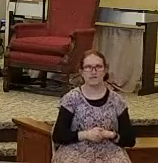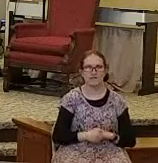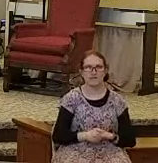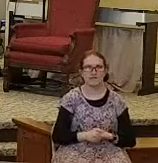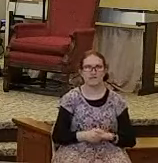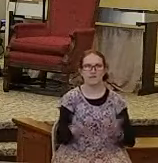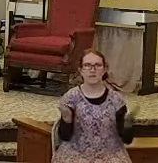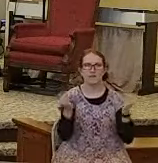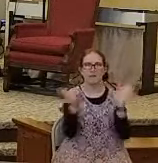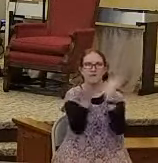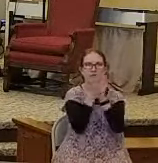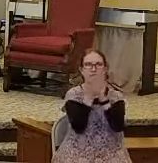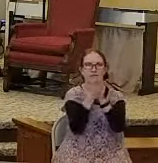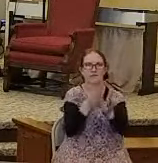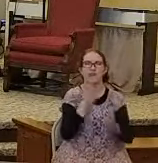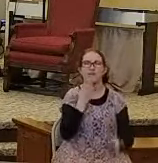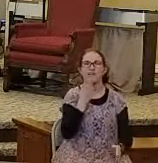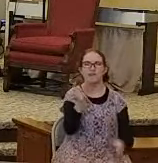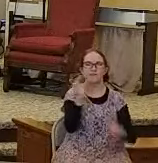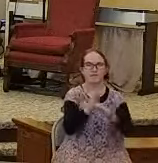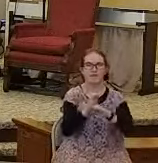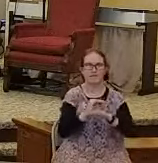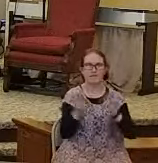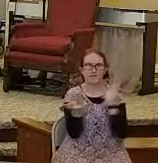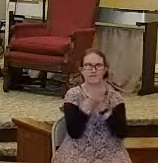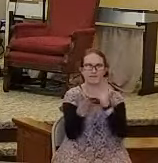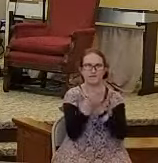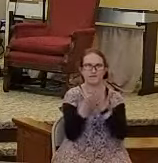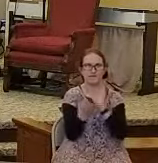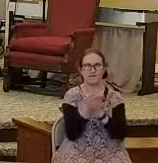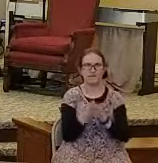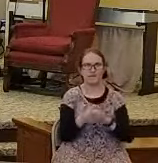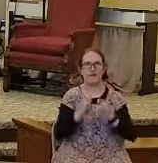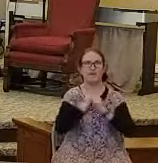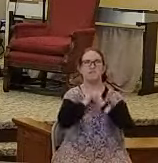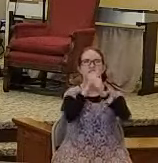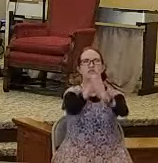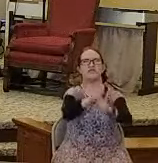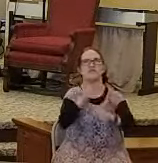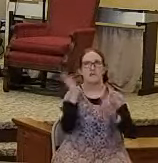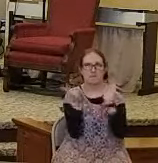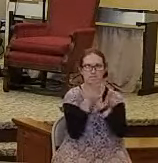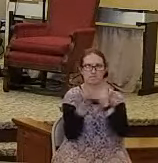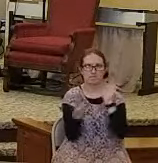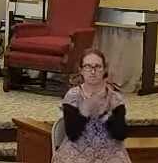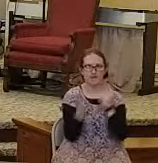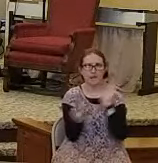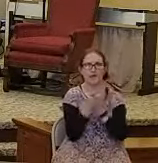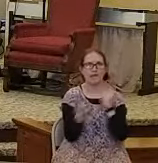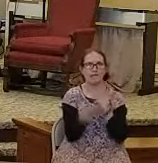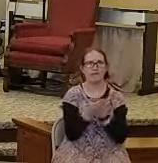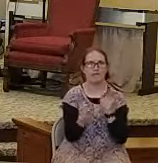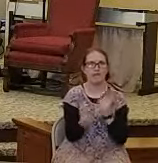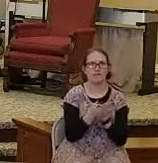hallelujah. Come on, clap your hands and thank Him tonight. Amen, that you can trust in Him.